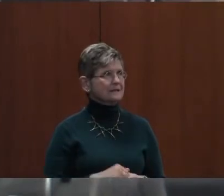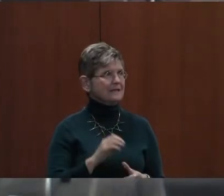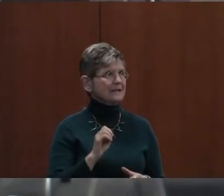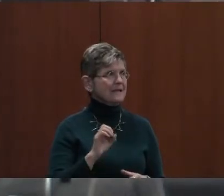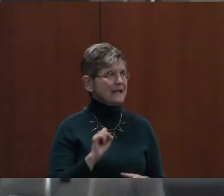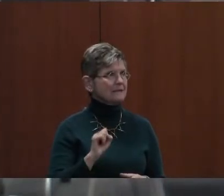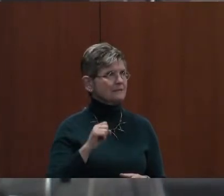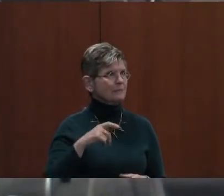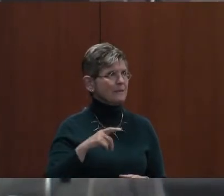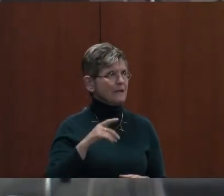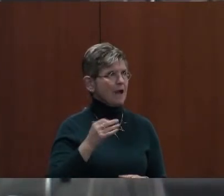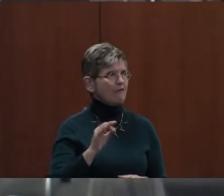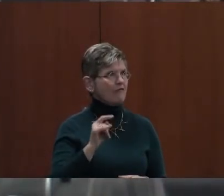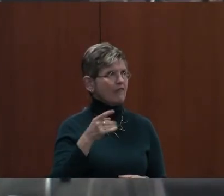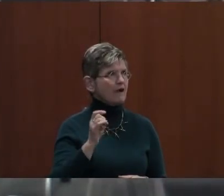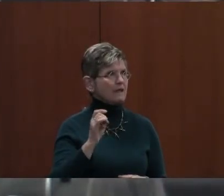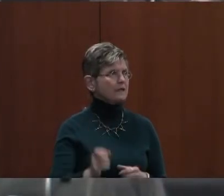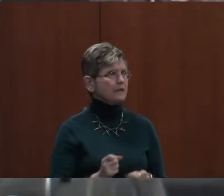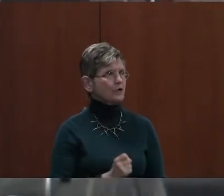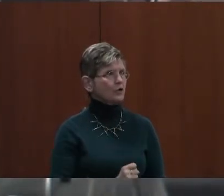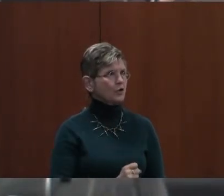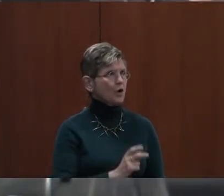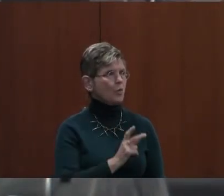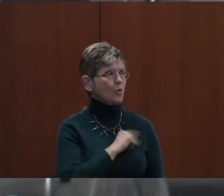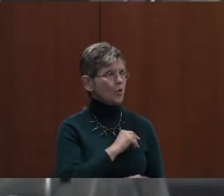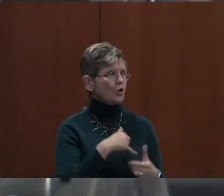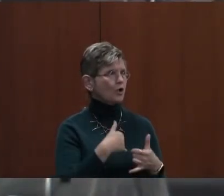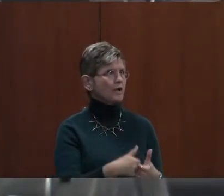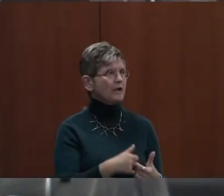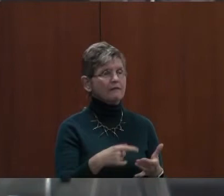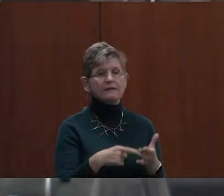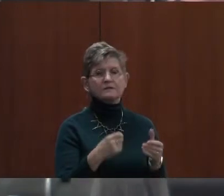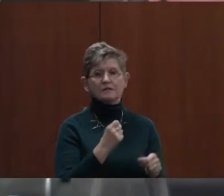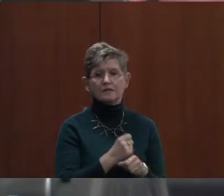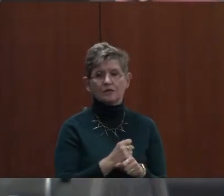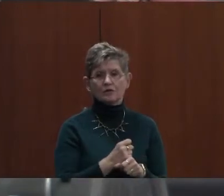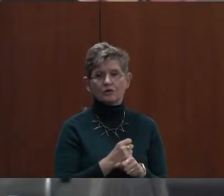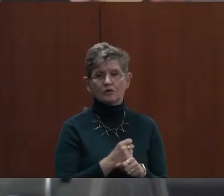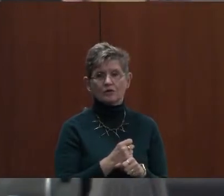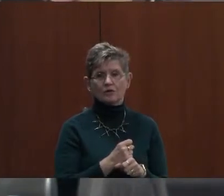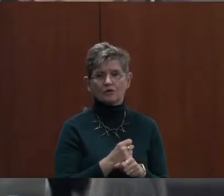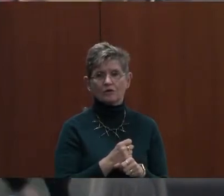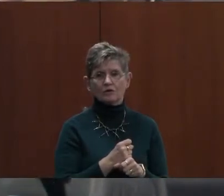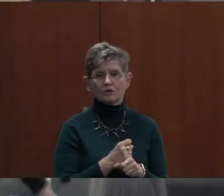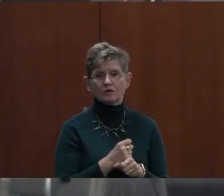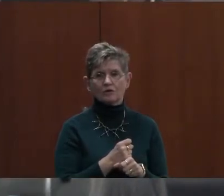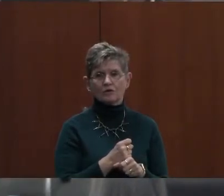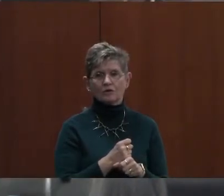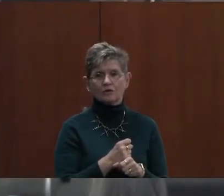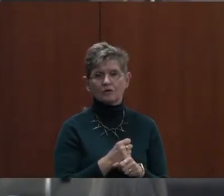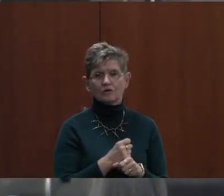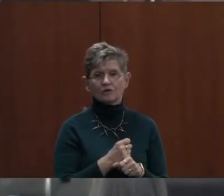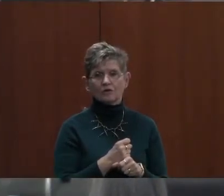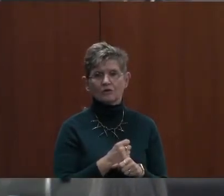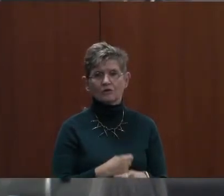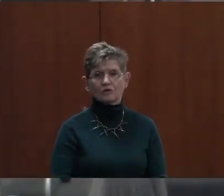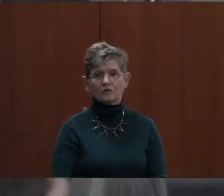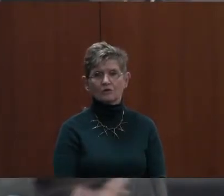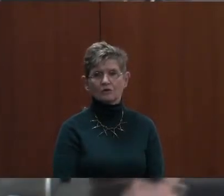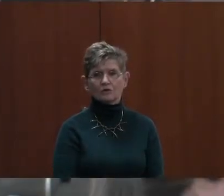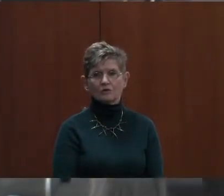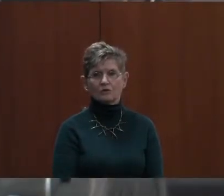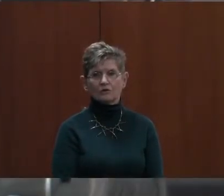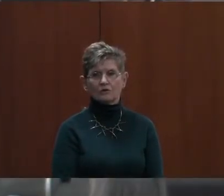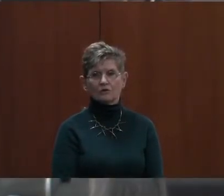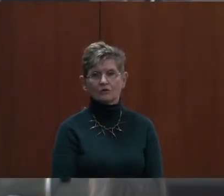Mrs. Williams, members of the board. This year, I'm honored to congratulate our 5 members, our 5 finalists